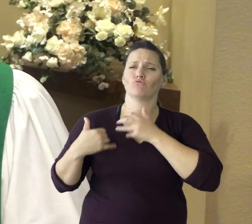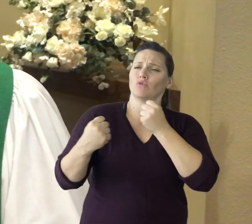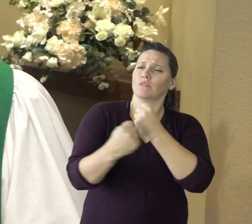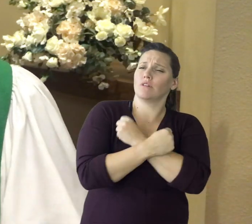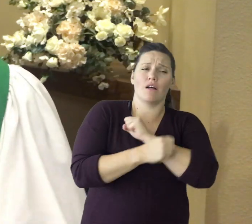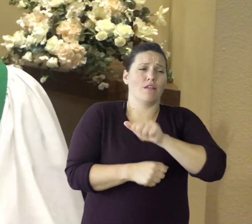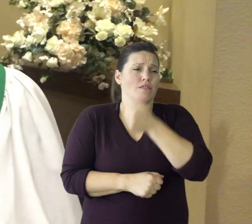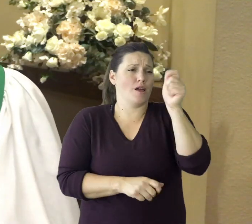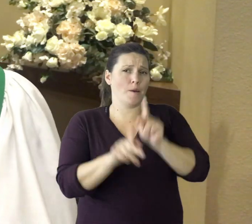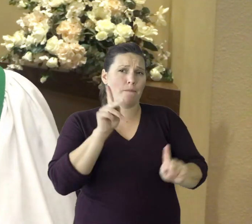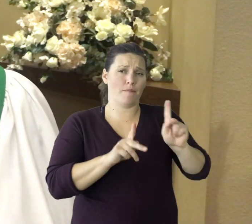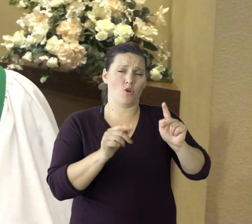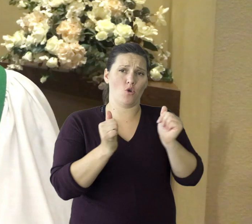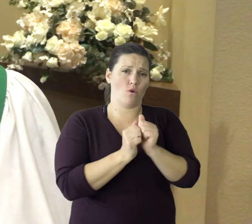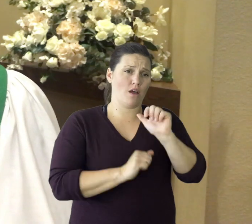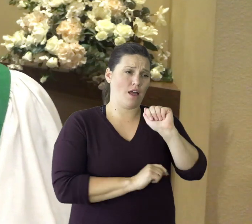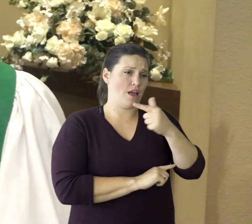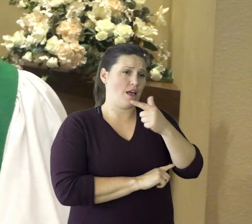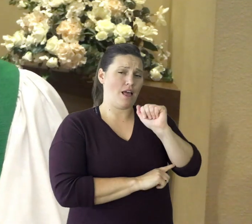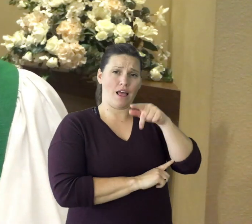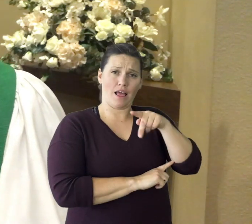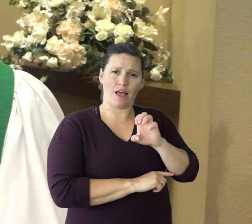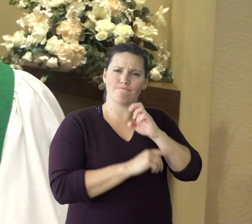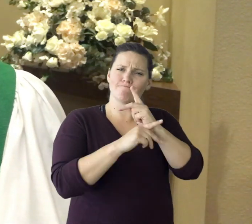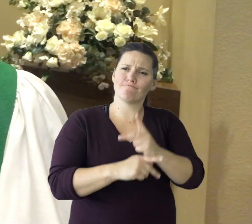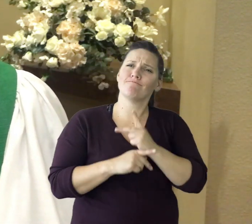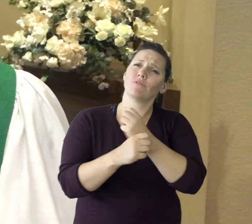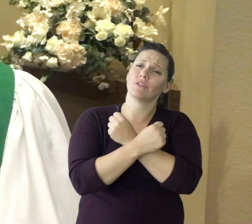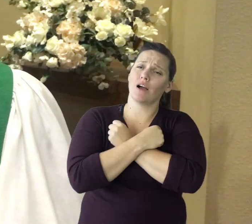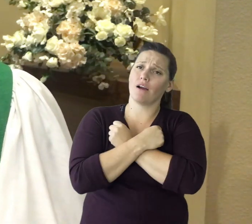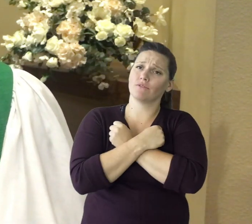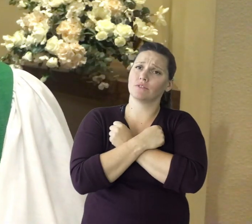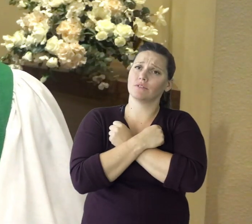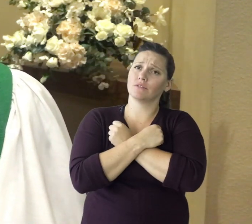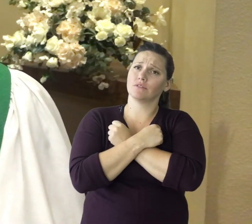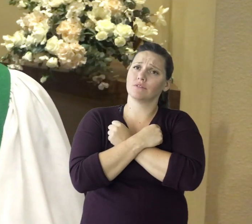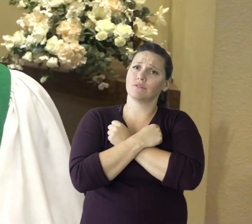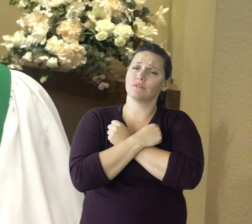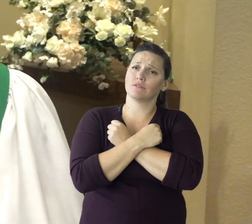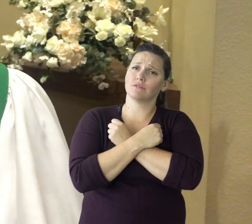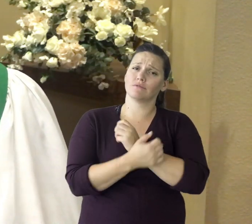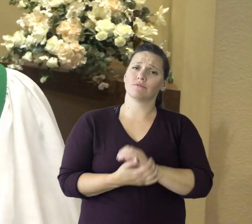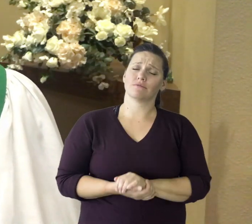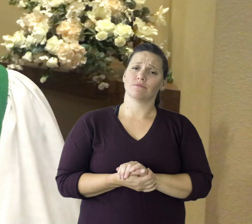empowered to love other people with an agape kind of love,